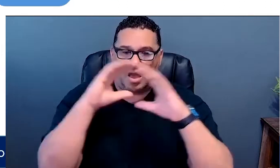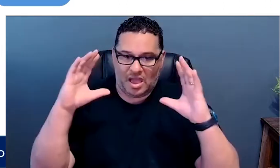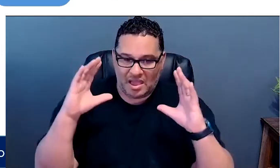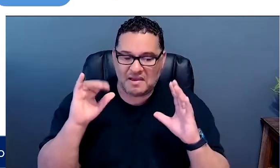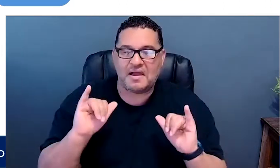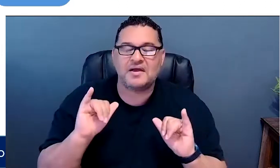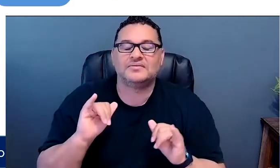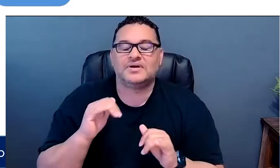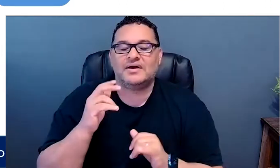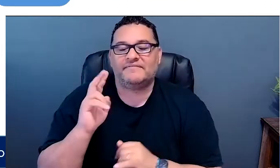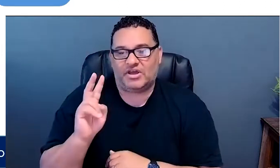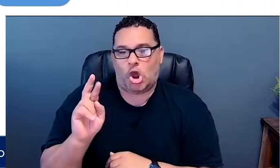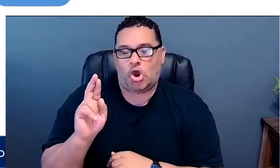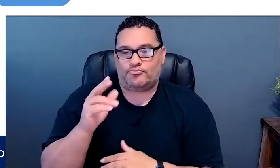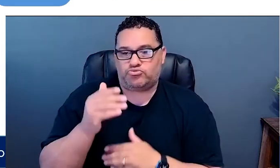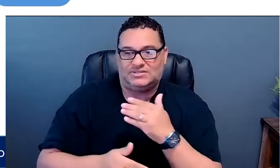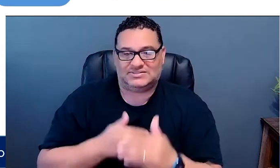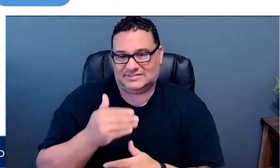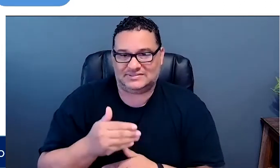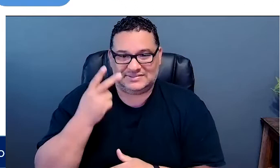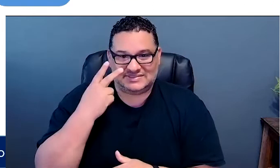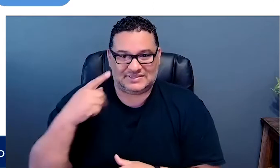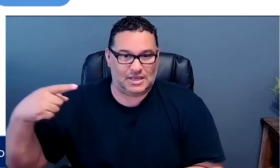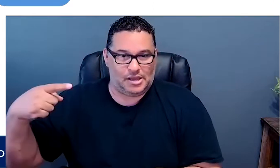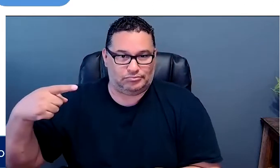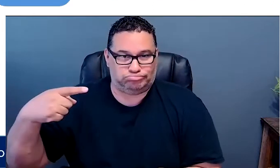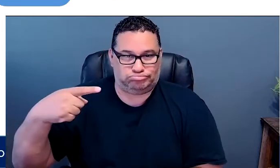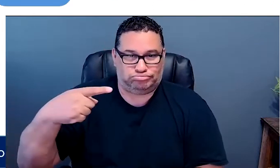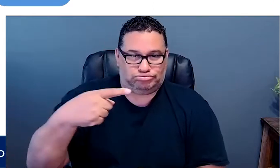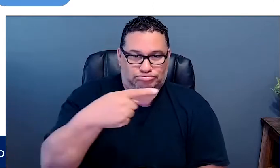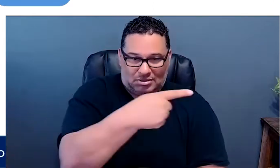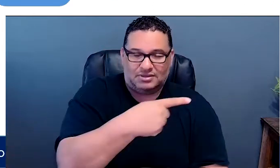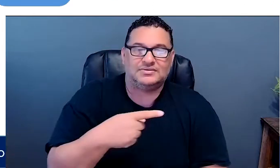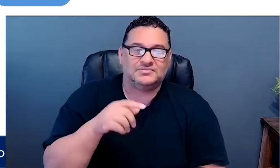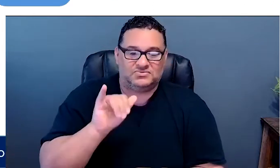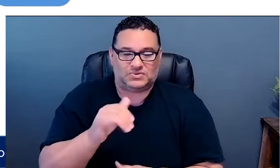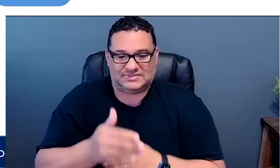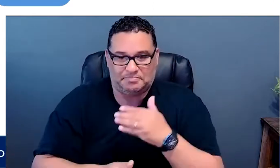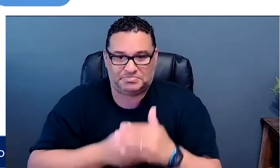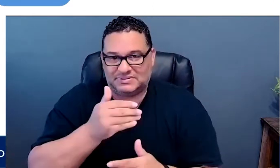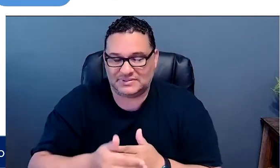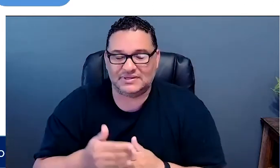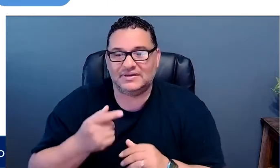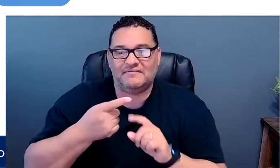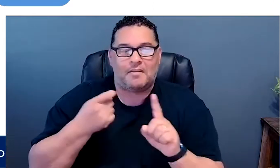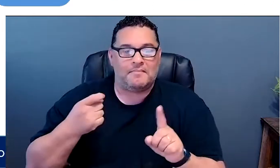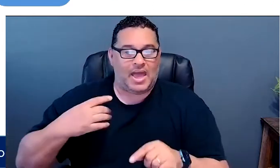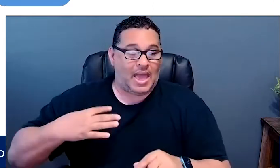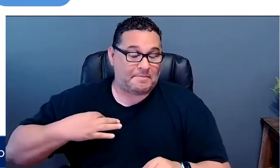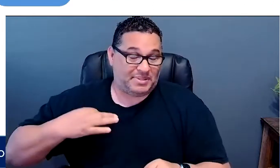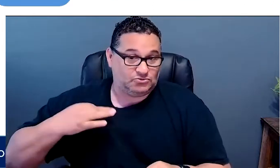an arrow saying these are the steps that you have to take to go from